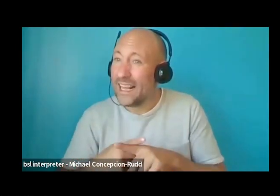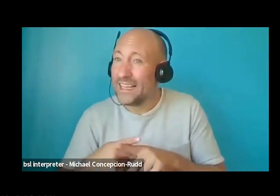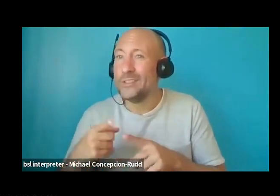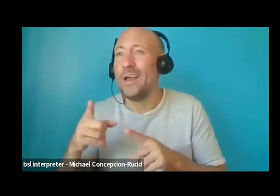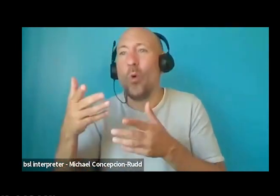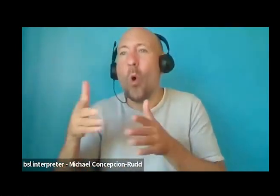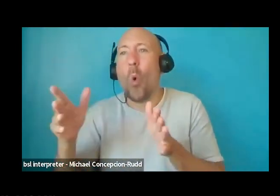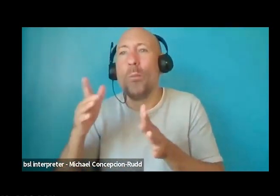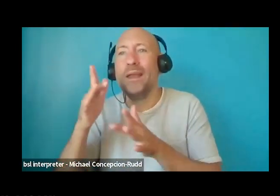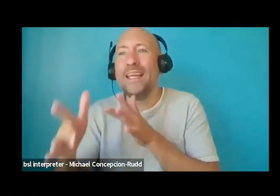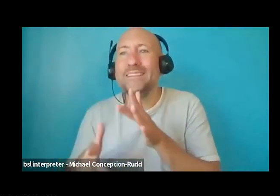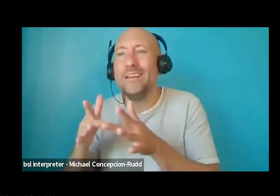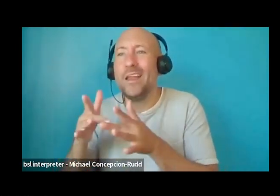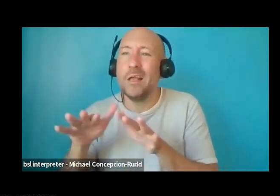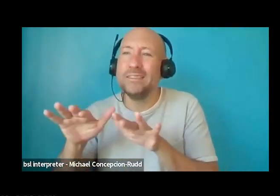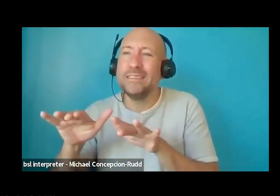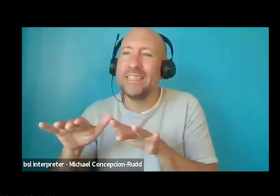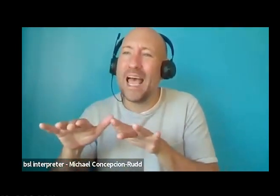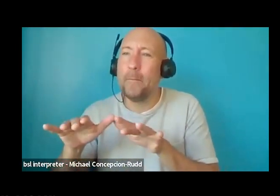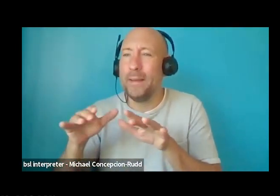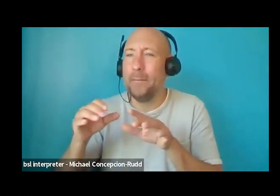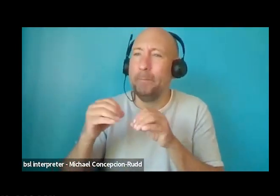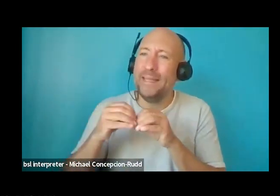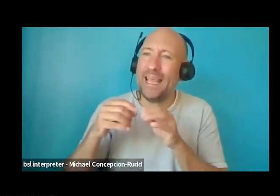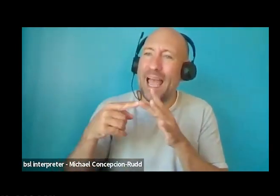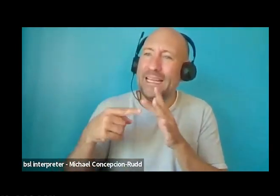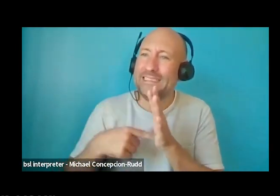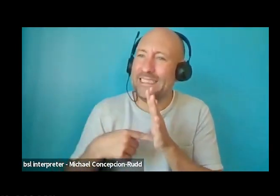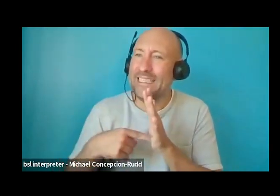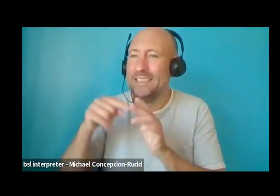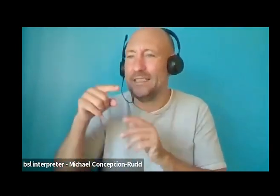internet browser and type in